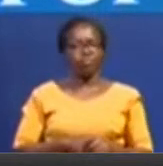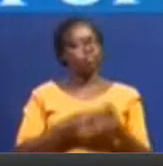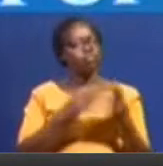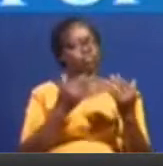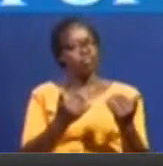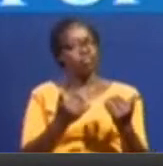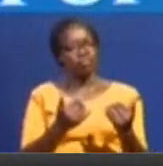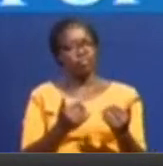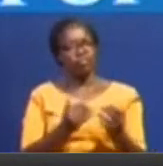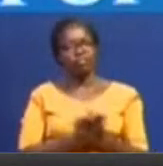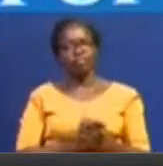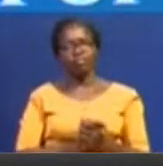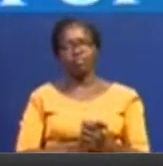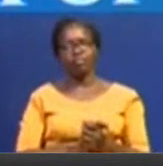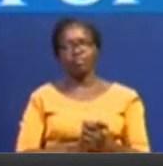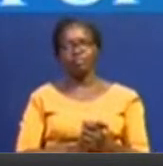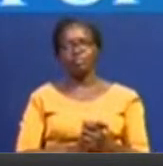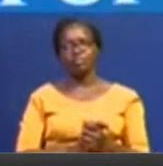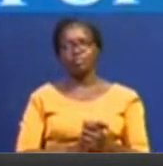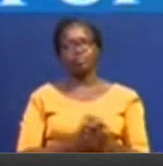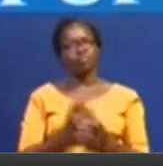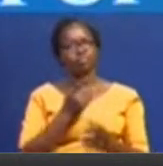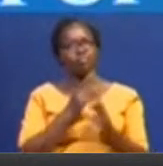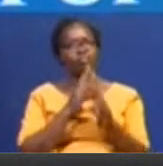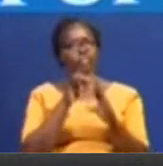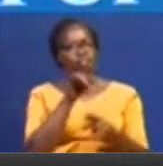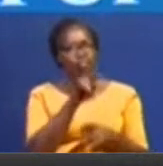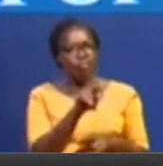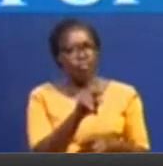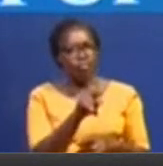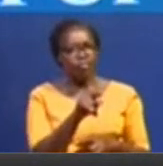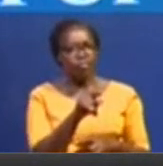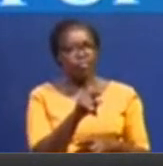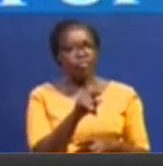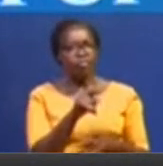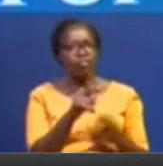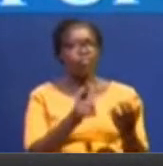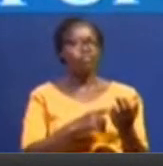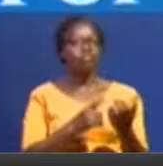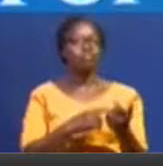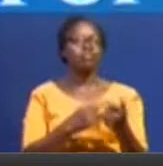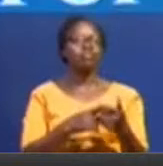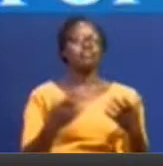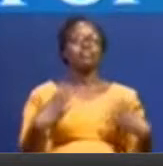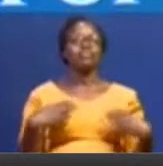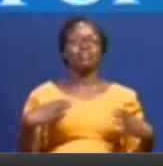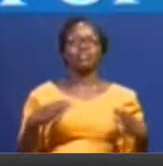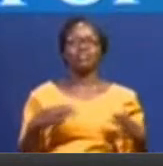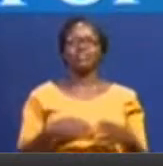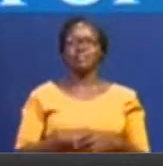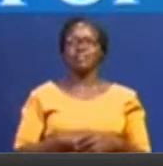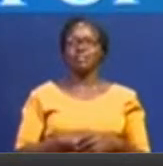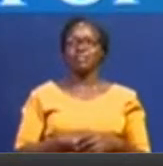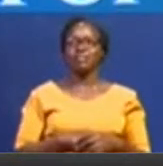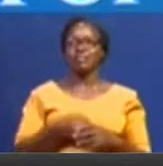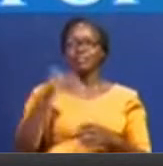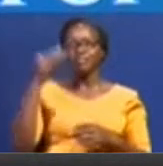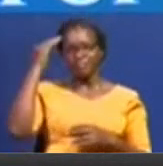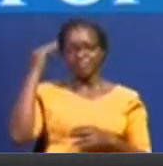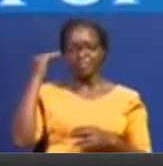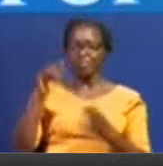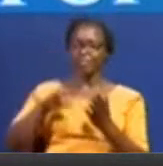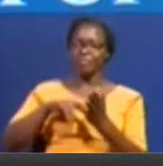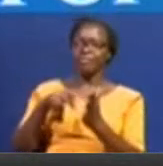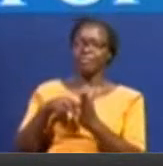Now, Yes. Were these people reporting to you? How many people were? The heads of